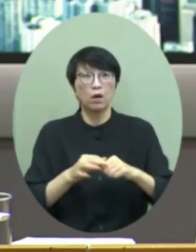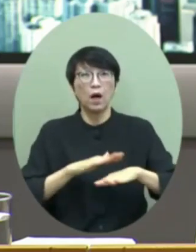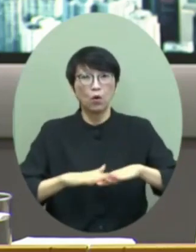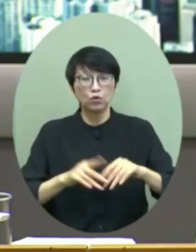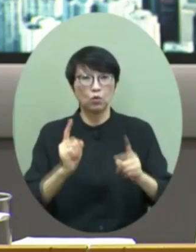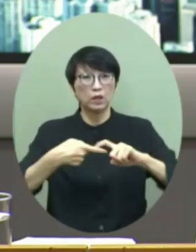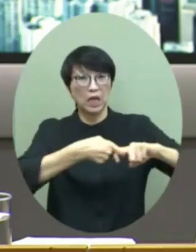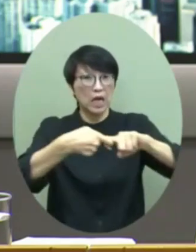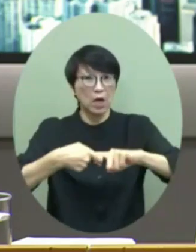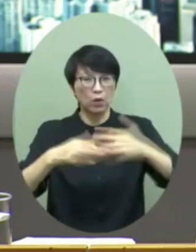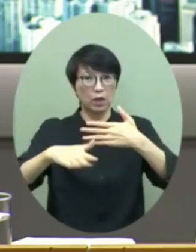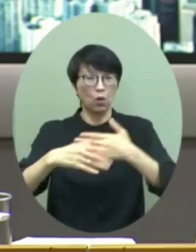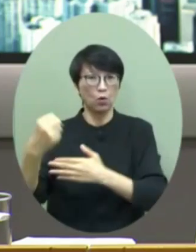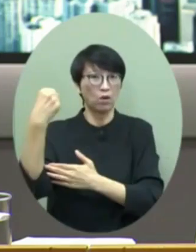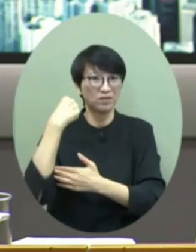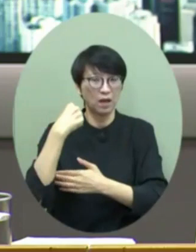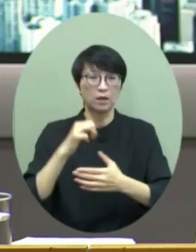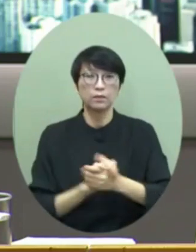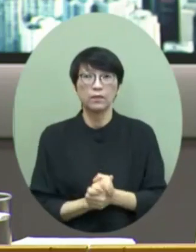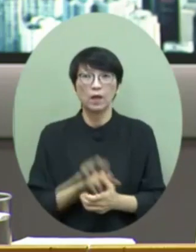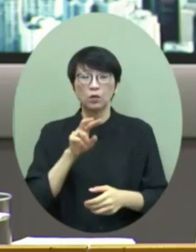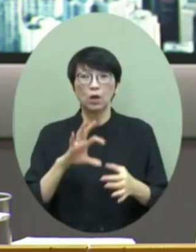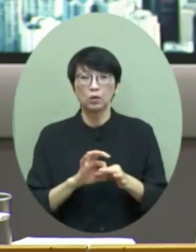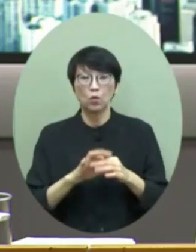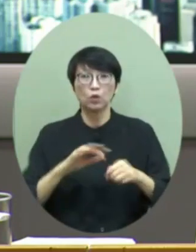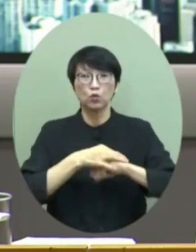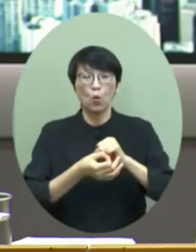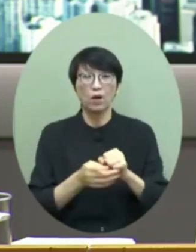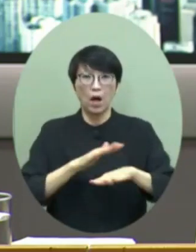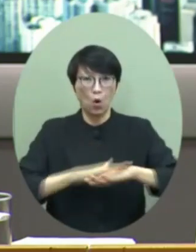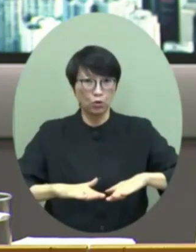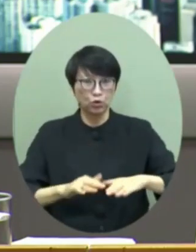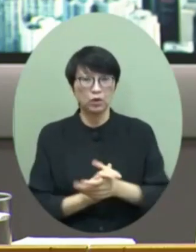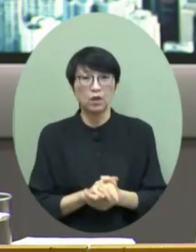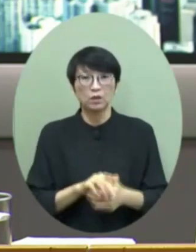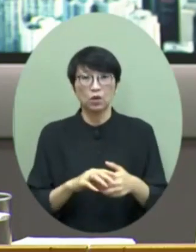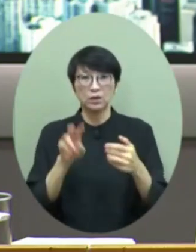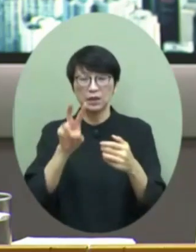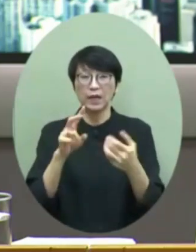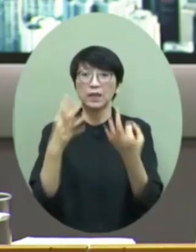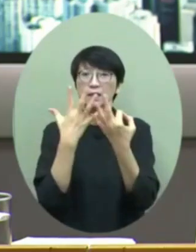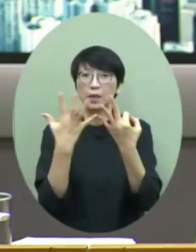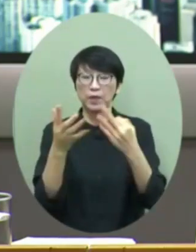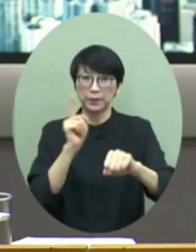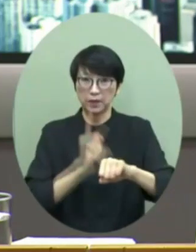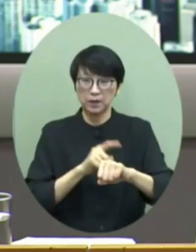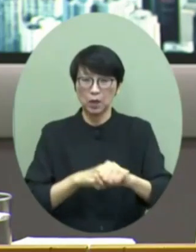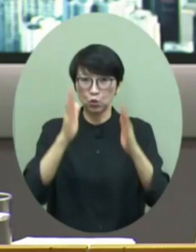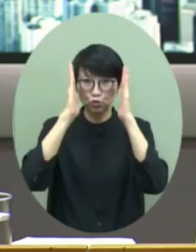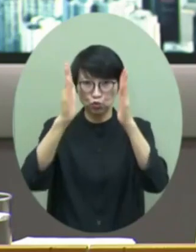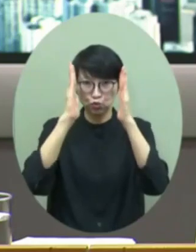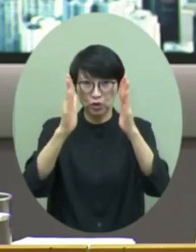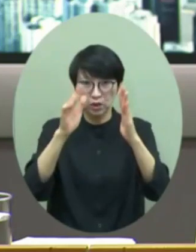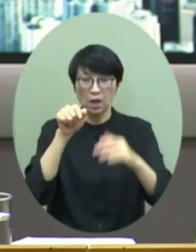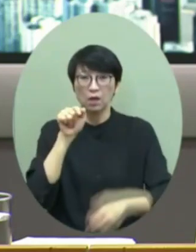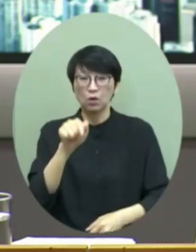activities, collusion with foreign or external forces to endanger national security. All these criminal acts would